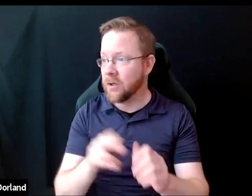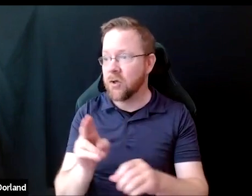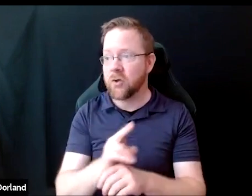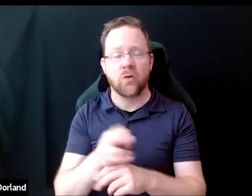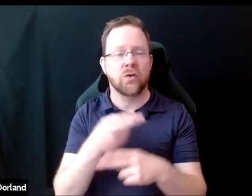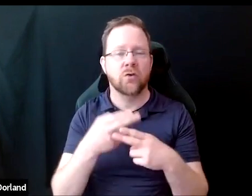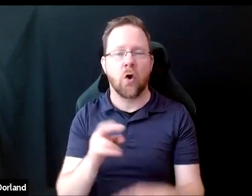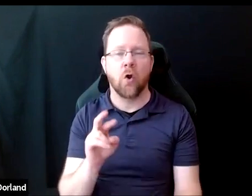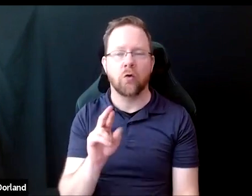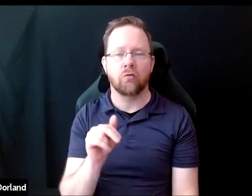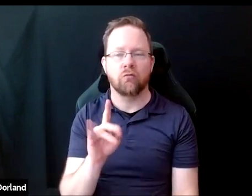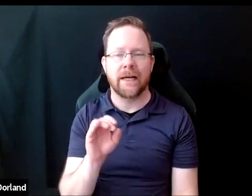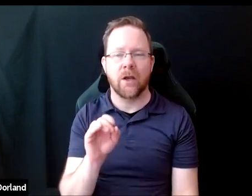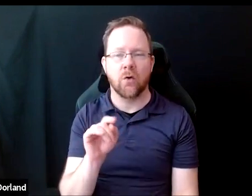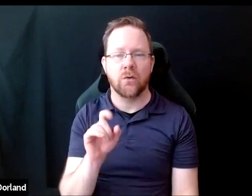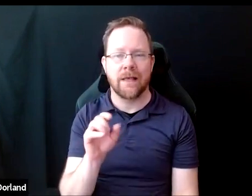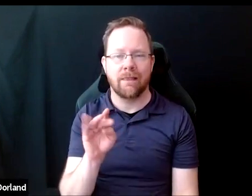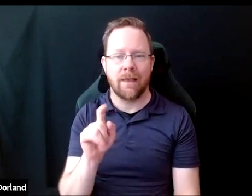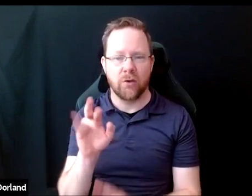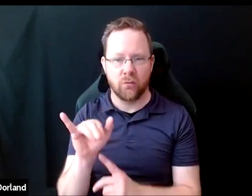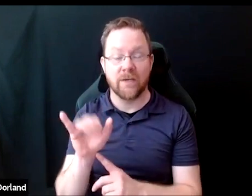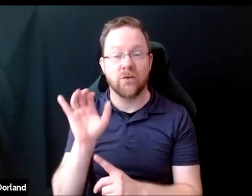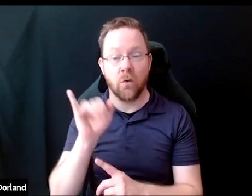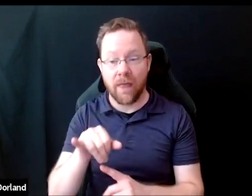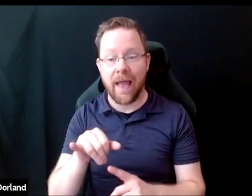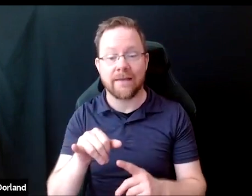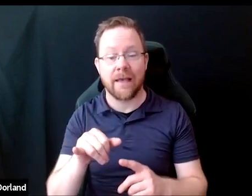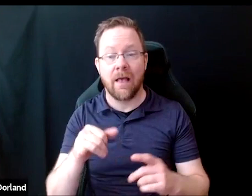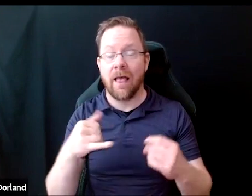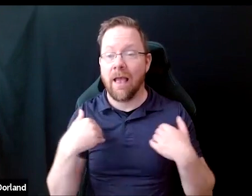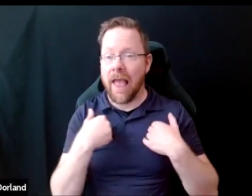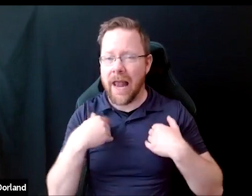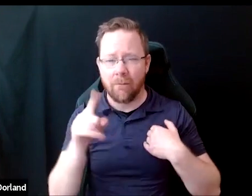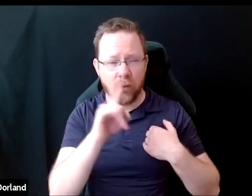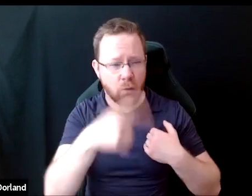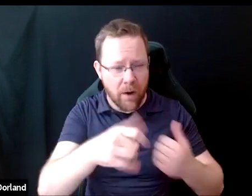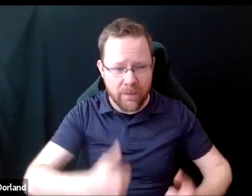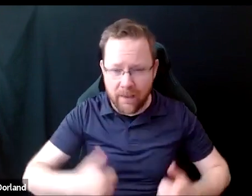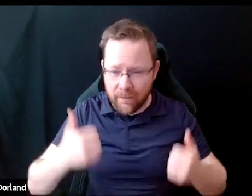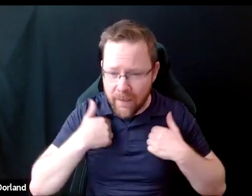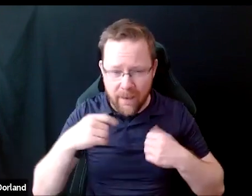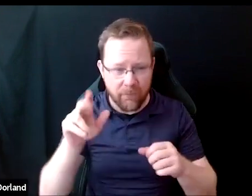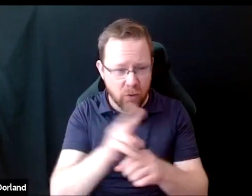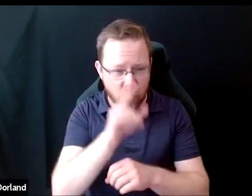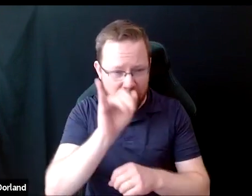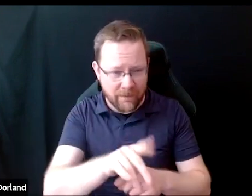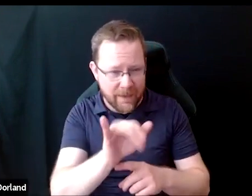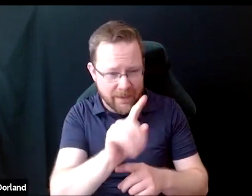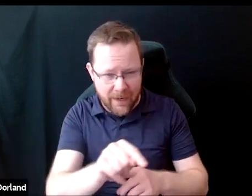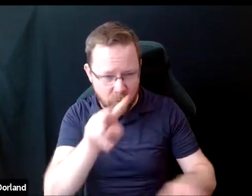telemetry when collecting habitat data of wildlife, monitoring social groups of wildlife?